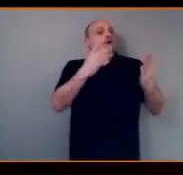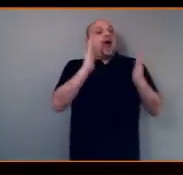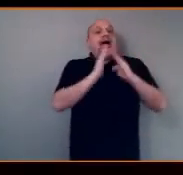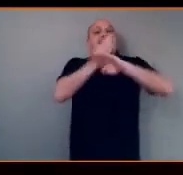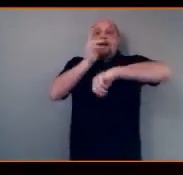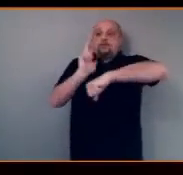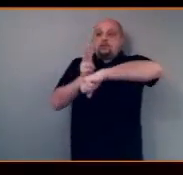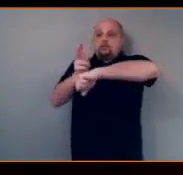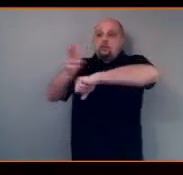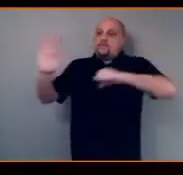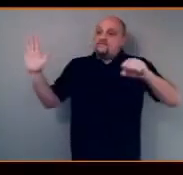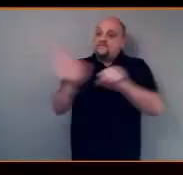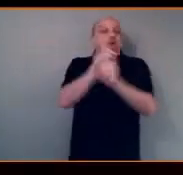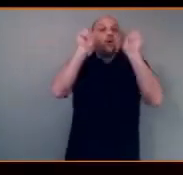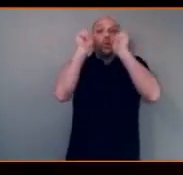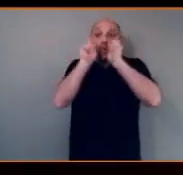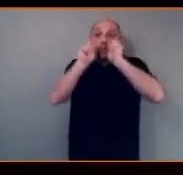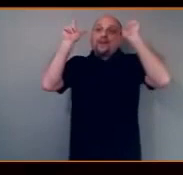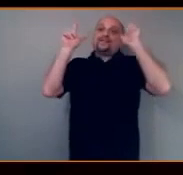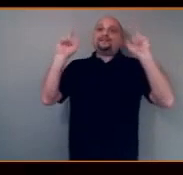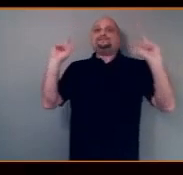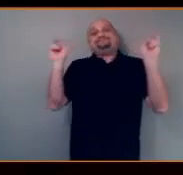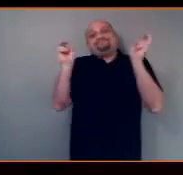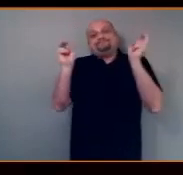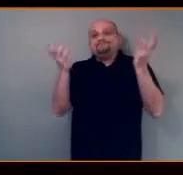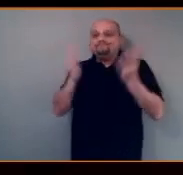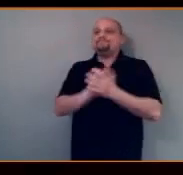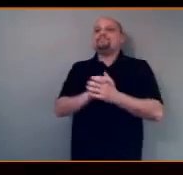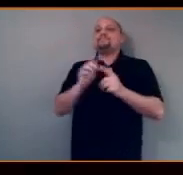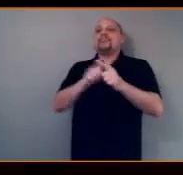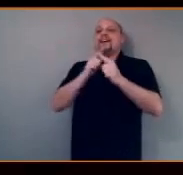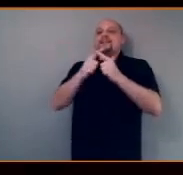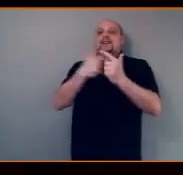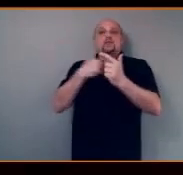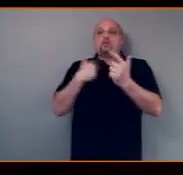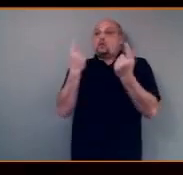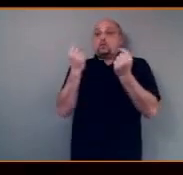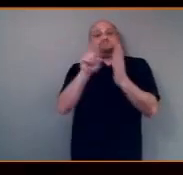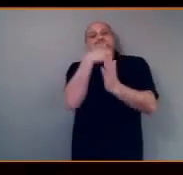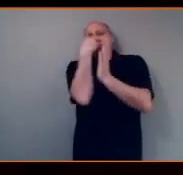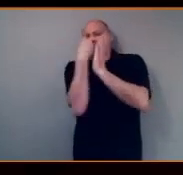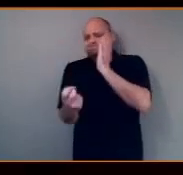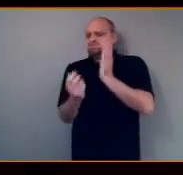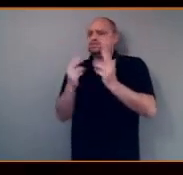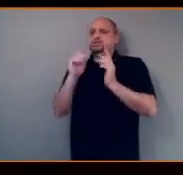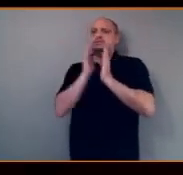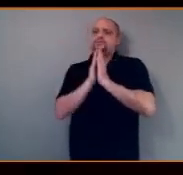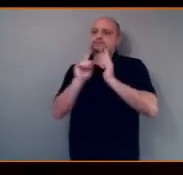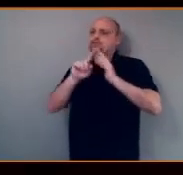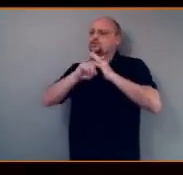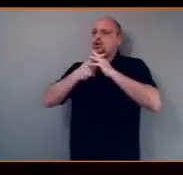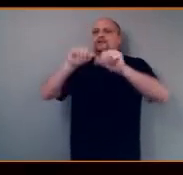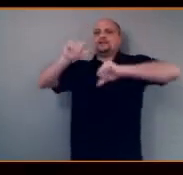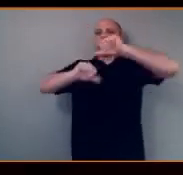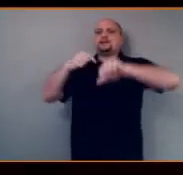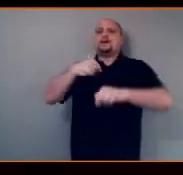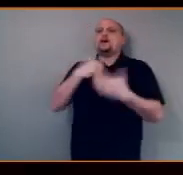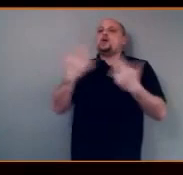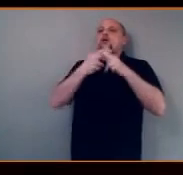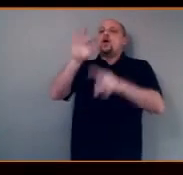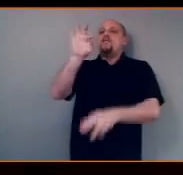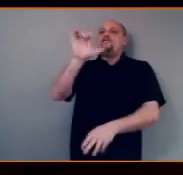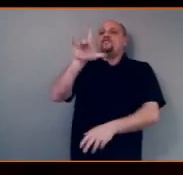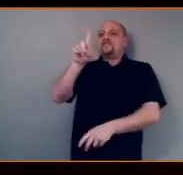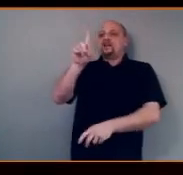is kind of fully awake, as Gregorio described, we get to dive into the science. So I am a field geoscientist. So